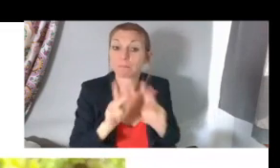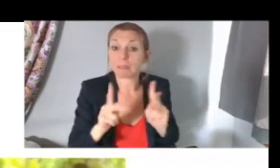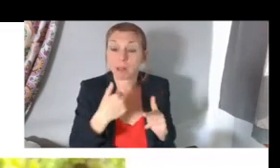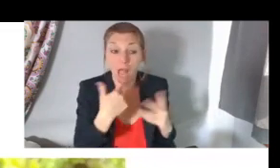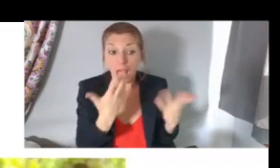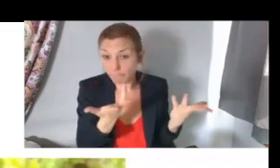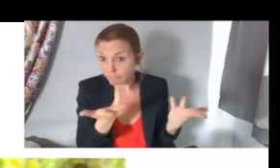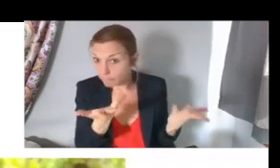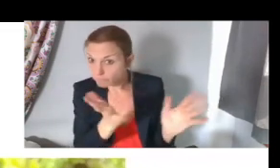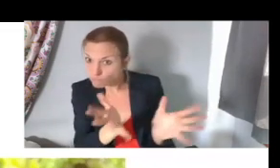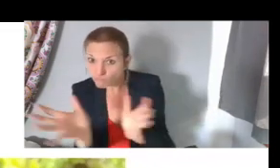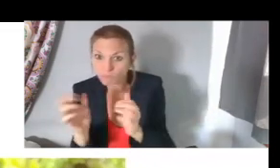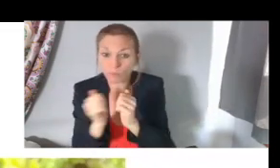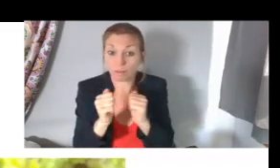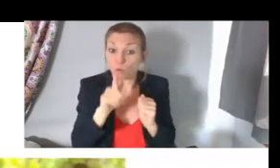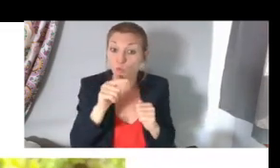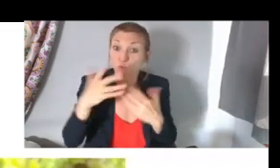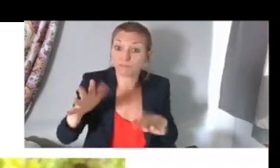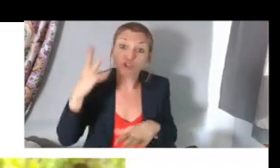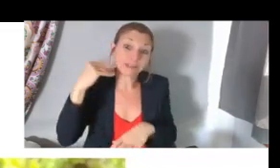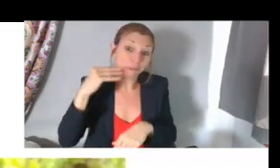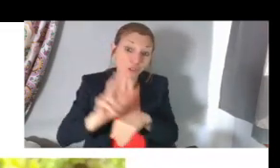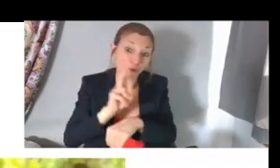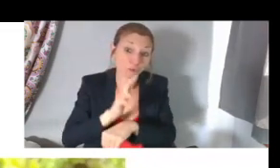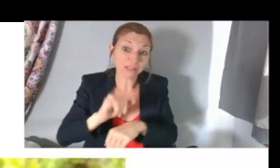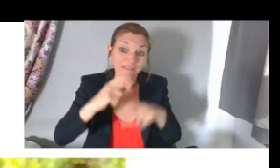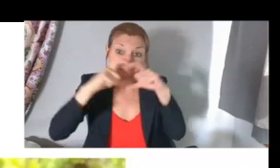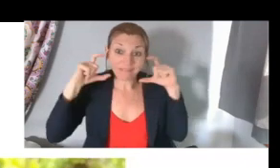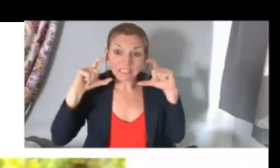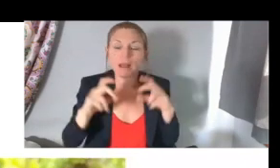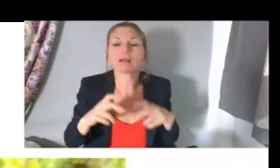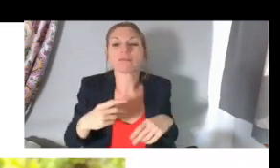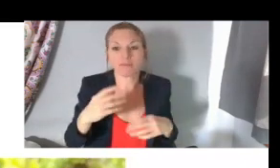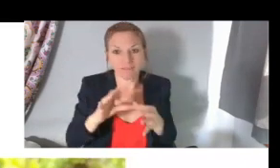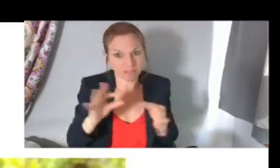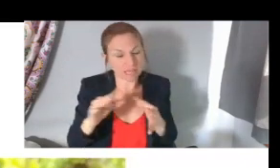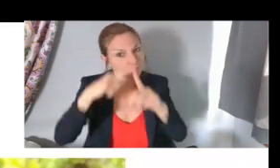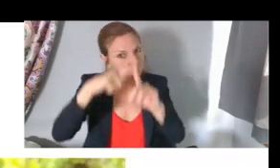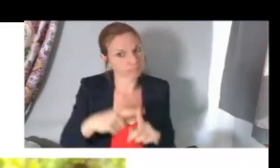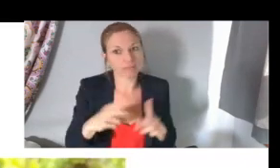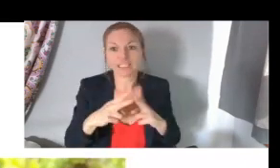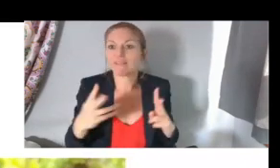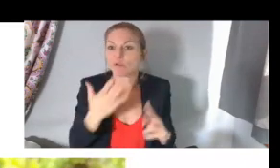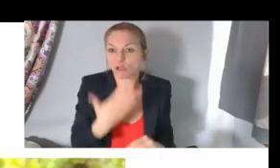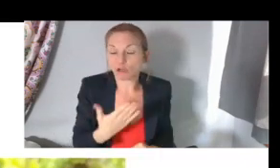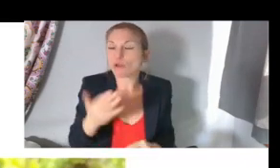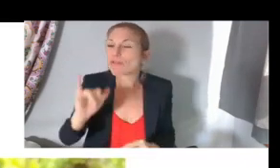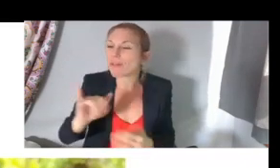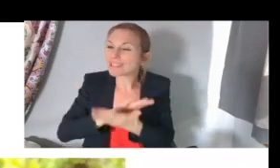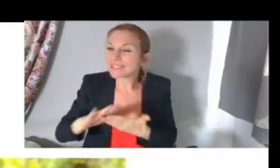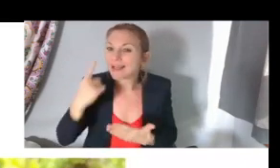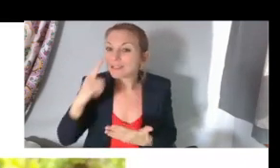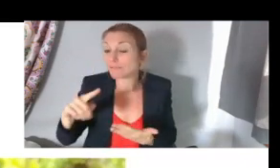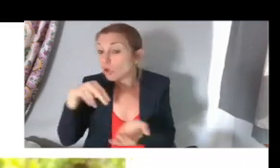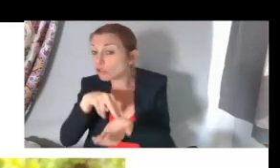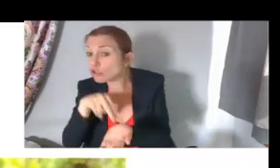those face masks have said that it's very supportive. So that might be a good alternative for nurses or practitioners who have to work